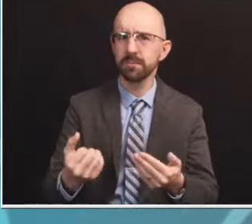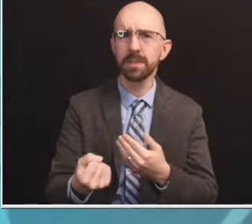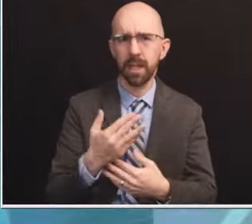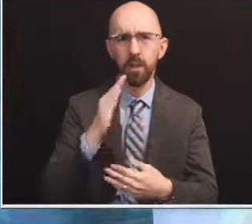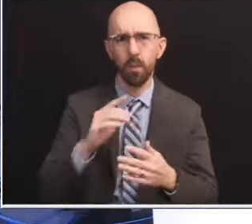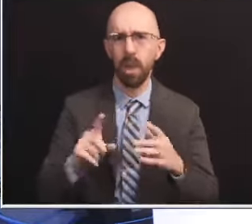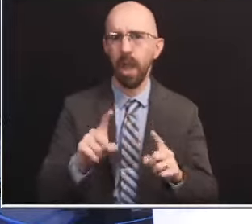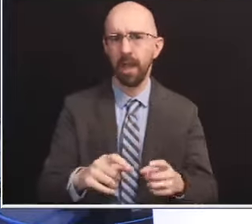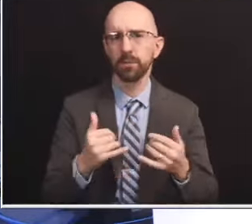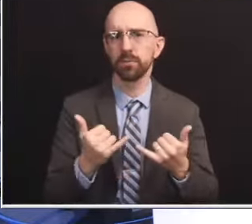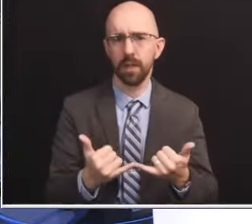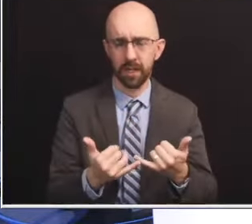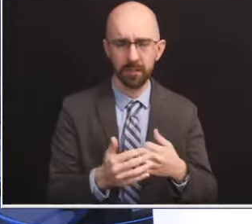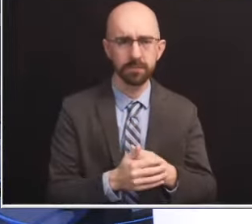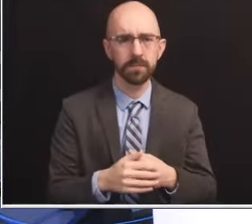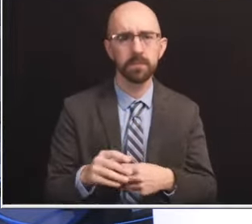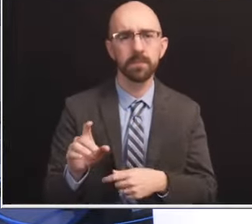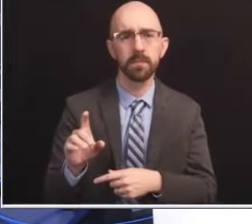now.